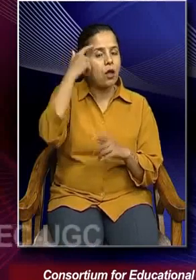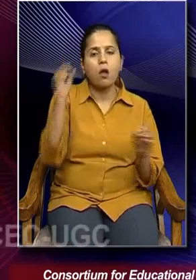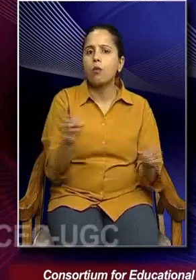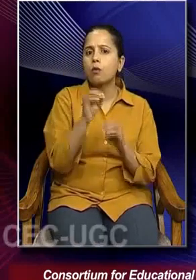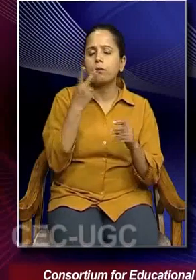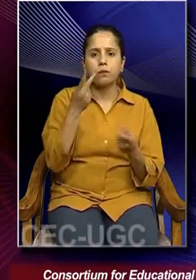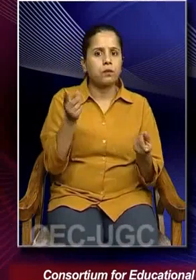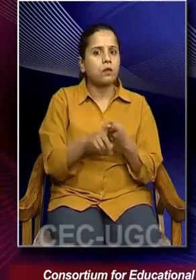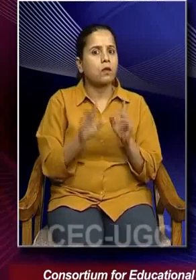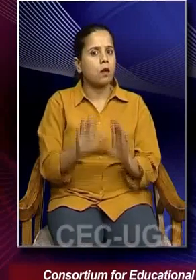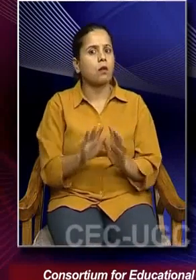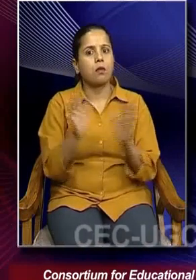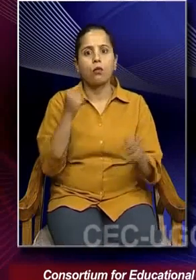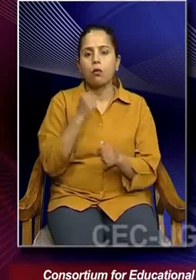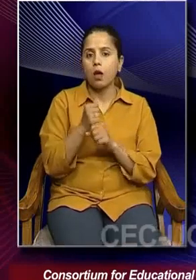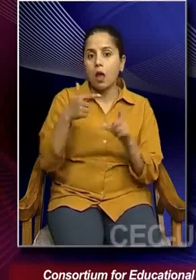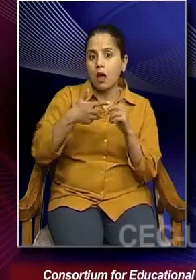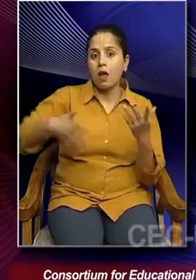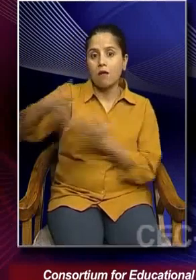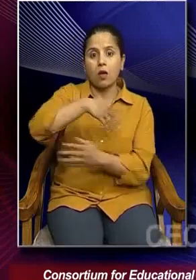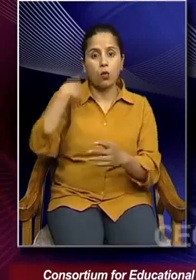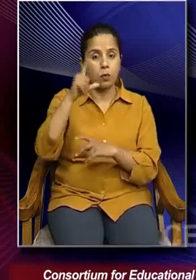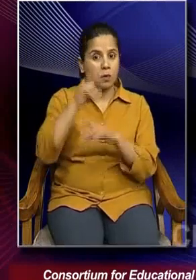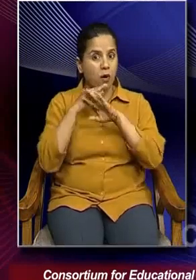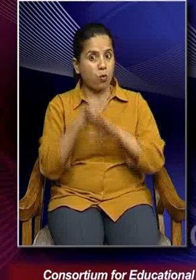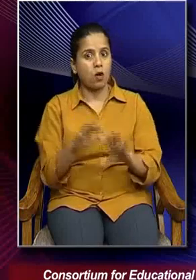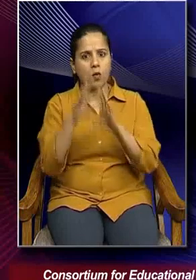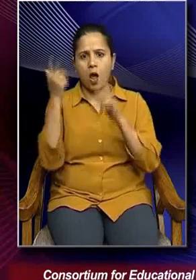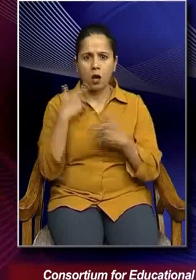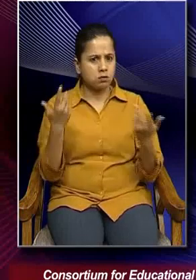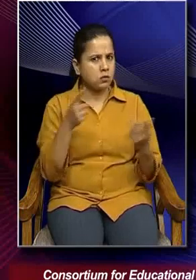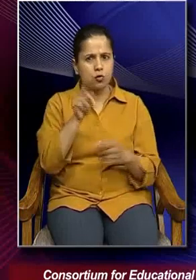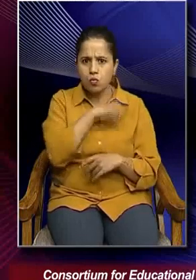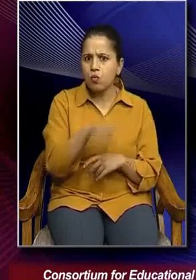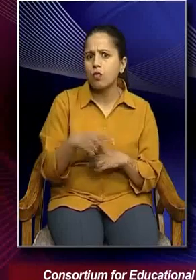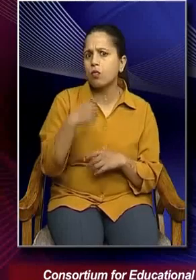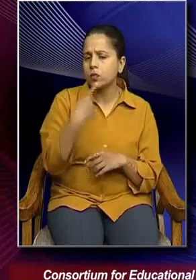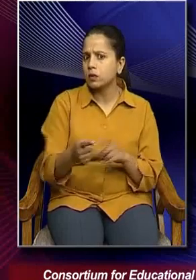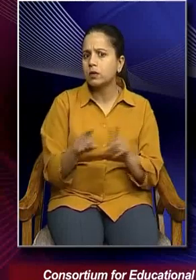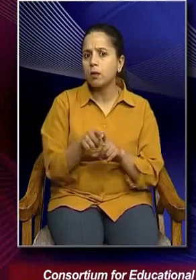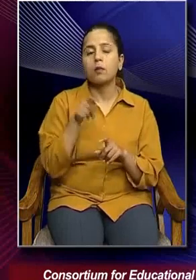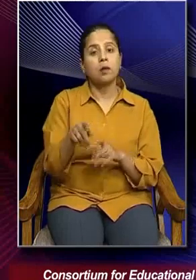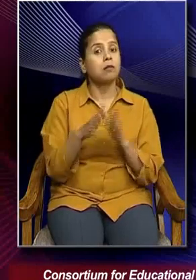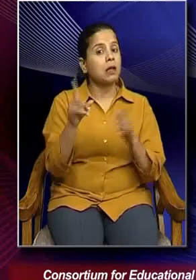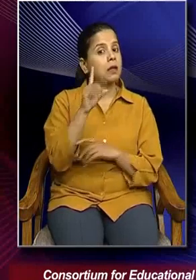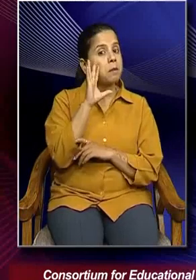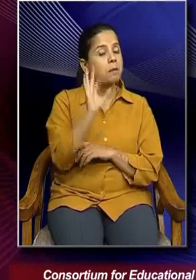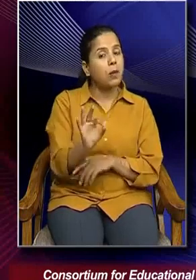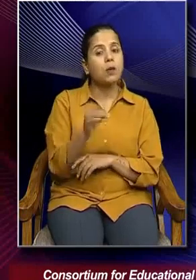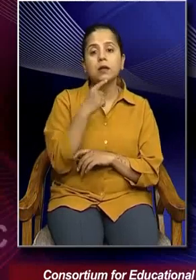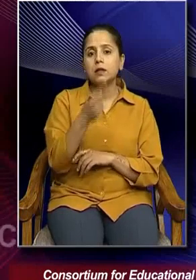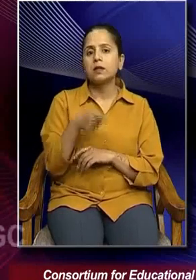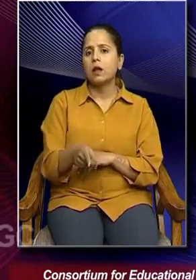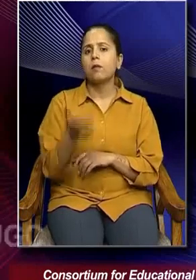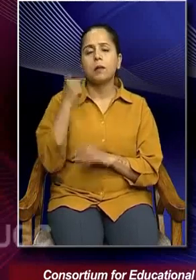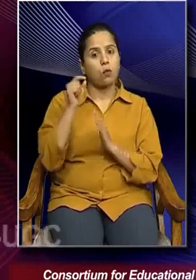reaction from environmentalists from different parts of the world, and among them one of the major and very important writings